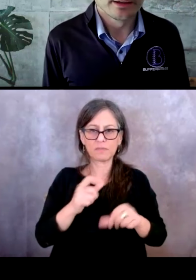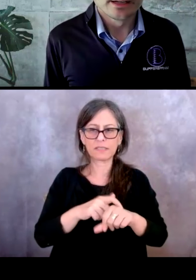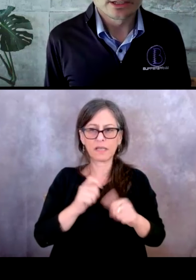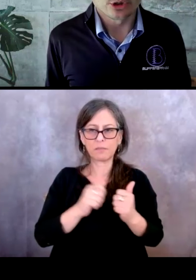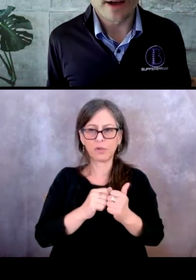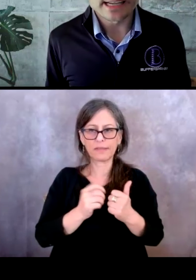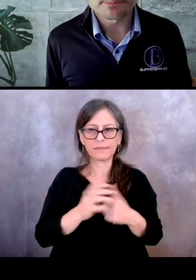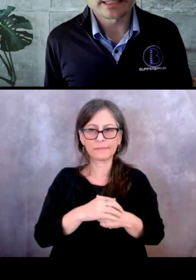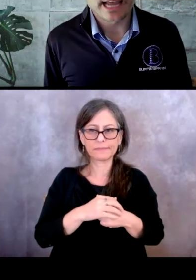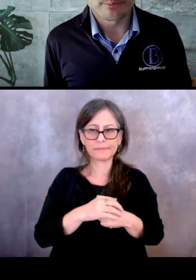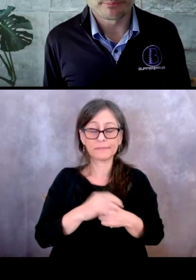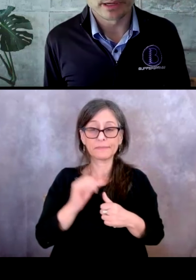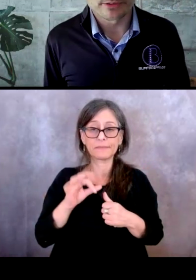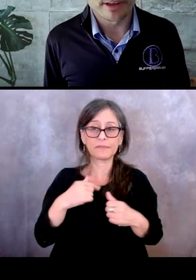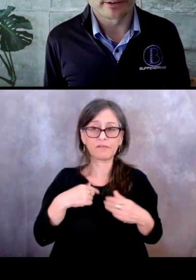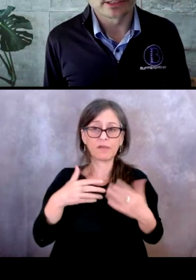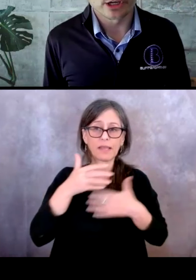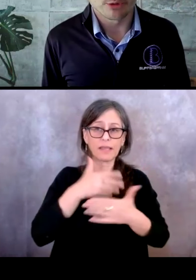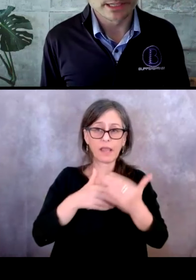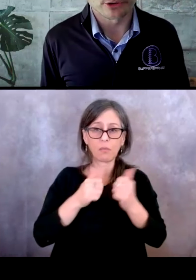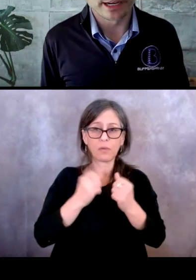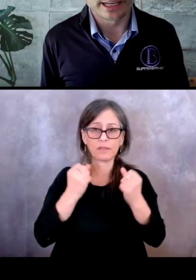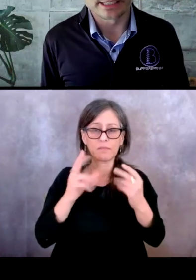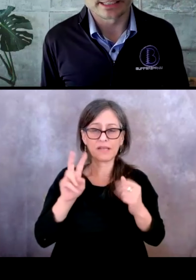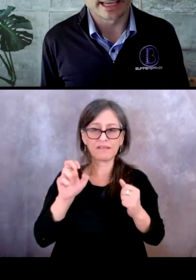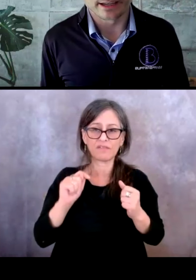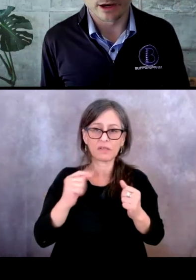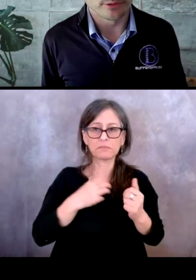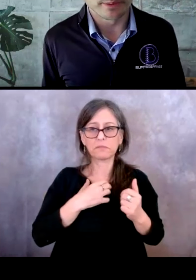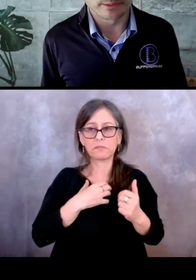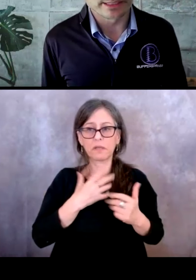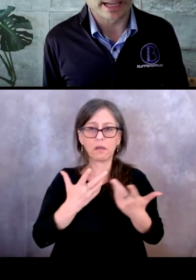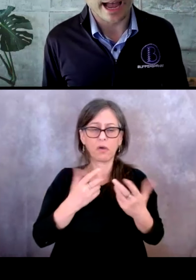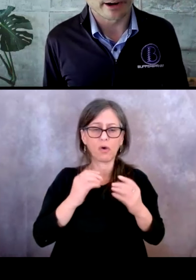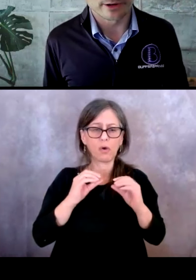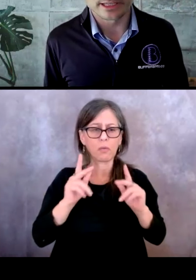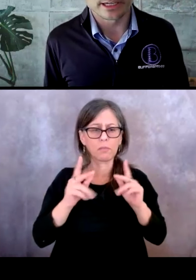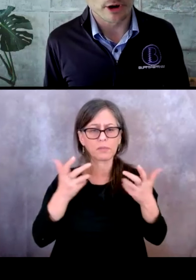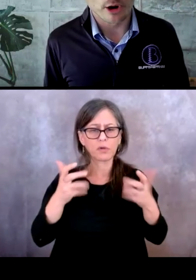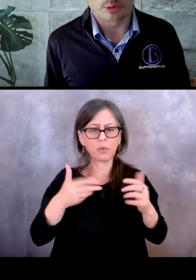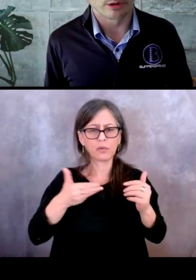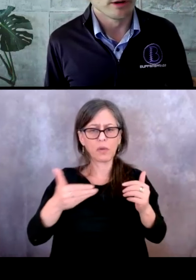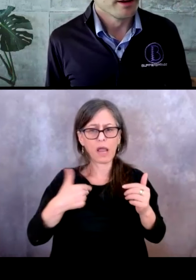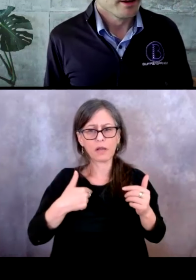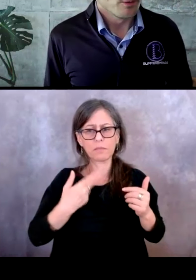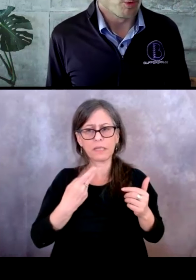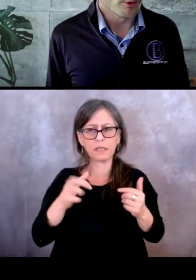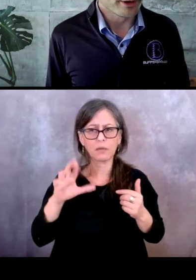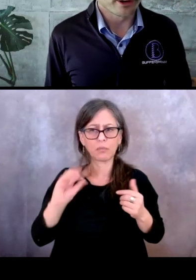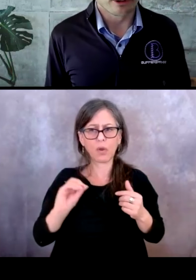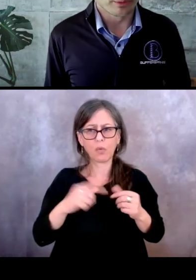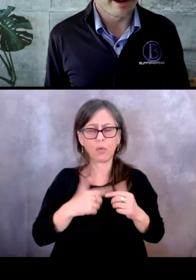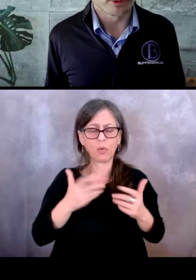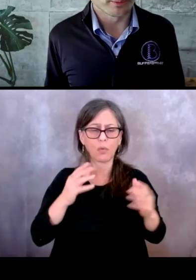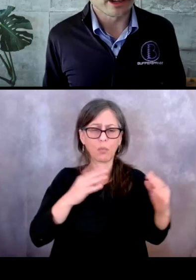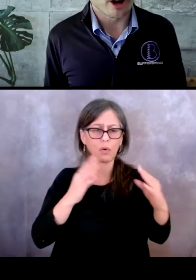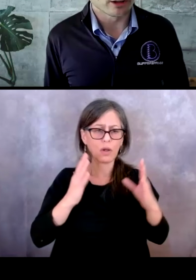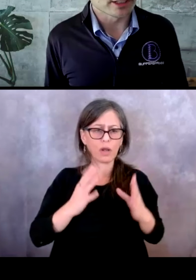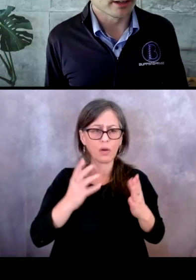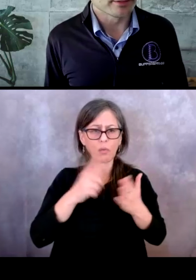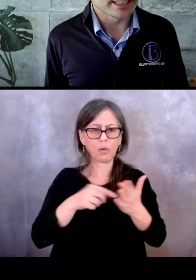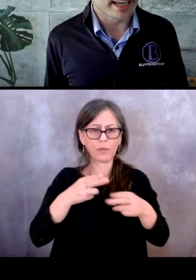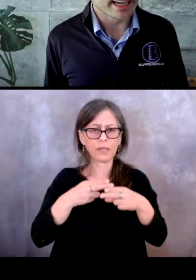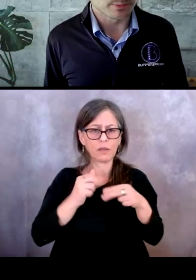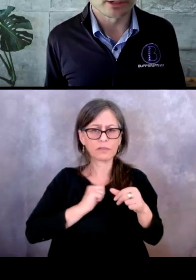with. So if I spend time with a bunch of veterans commiserating and saying nobody wants to hire a hero or warrior or whatever we